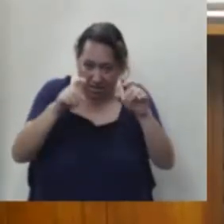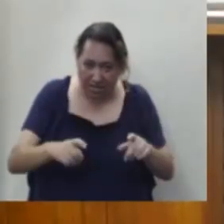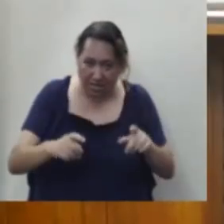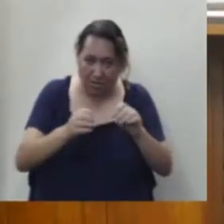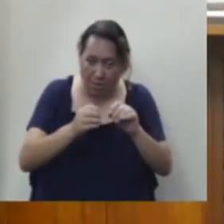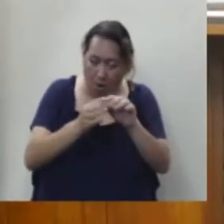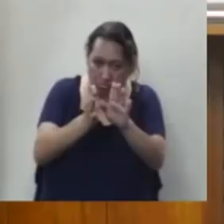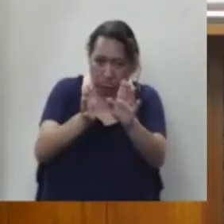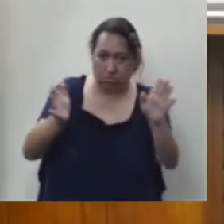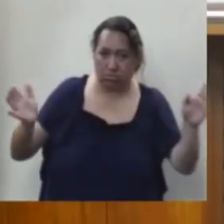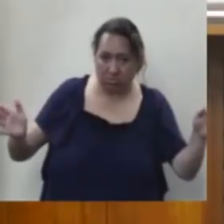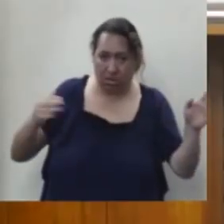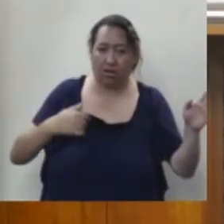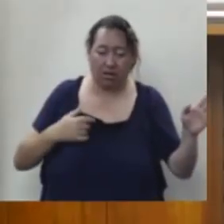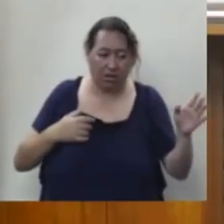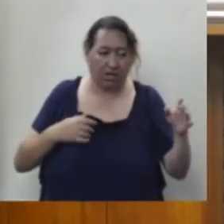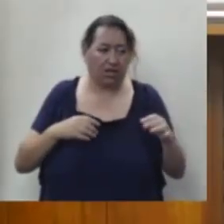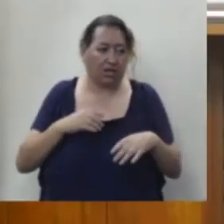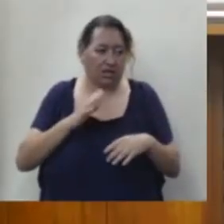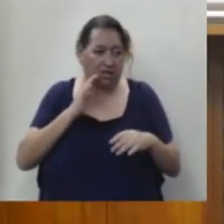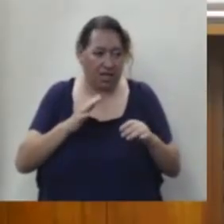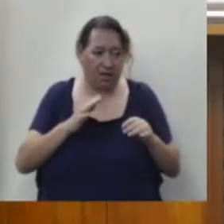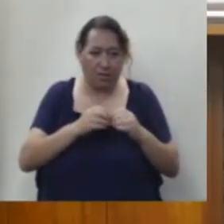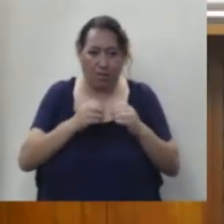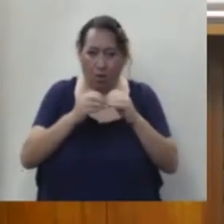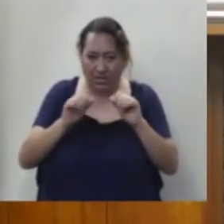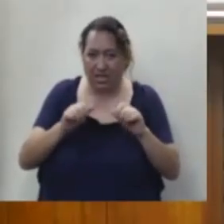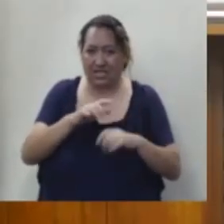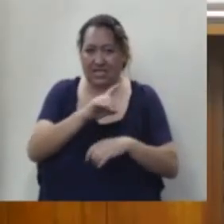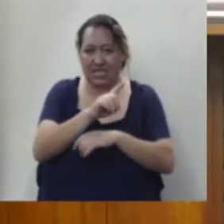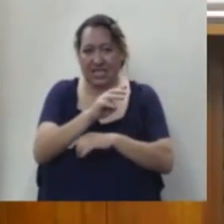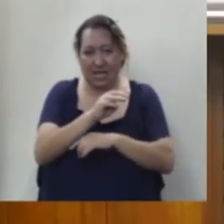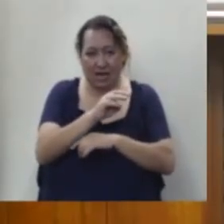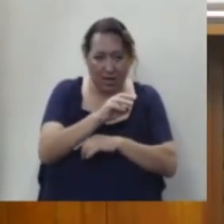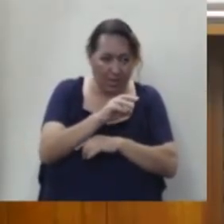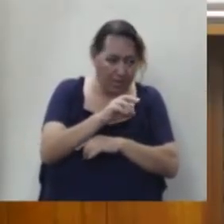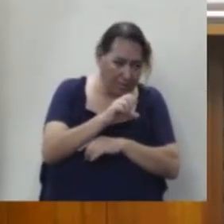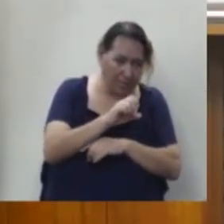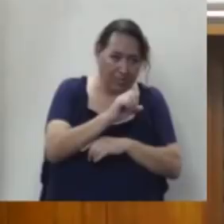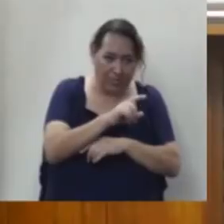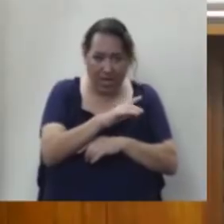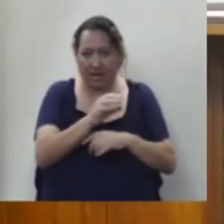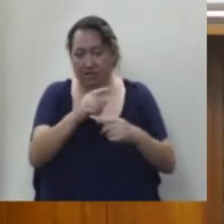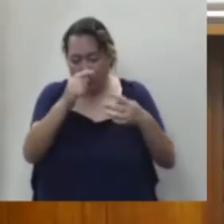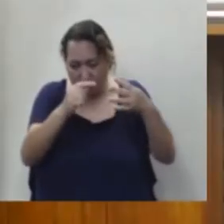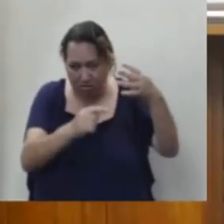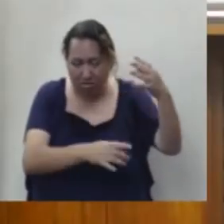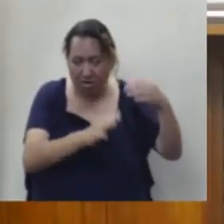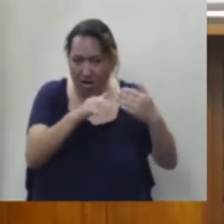multiple testing capabilities, DLS, GMH, et cetera. But yeah, just as Director Dorsey